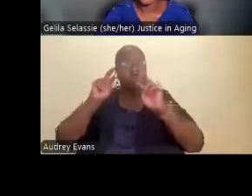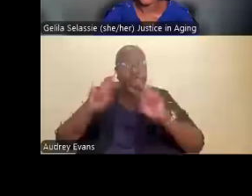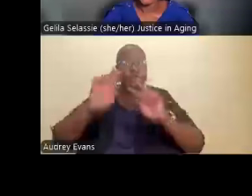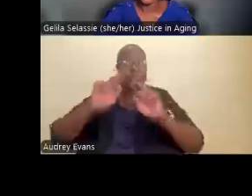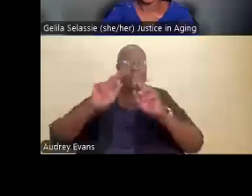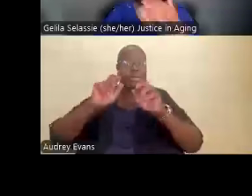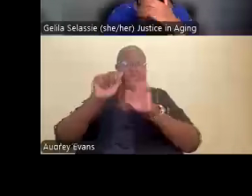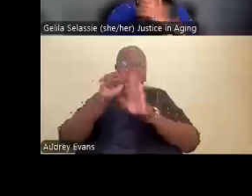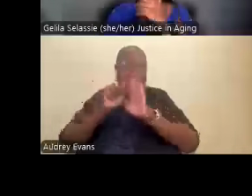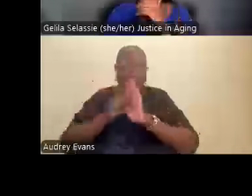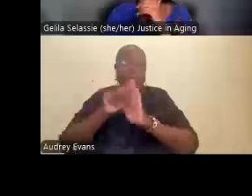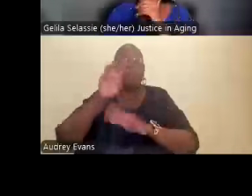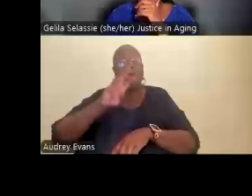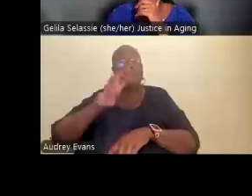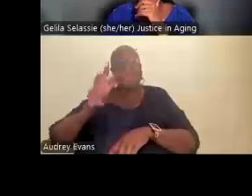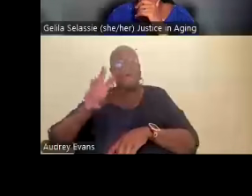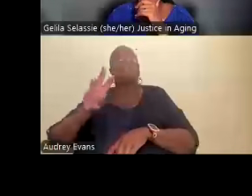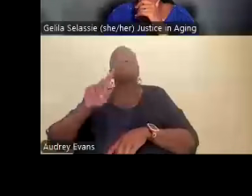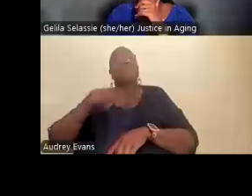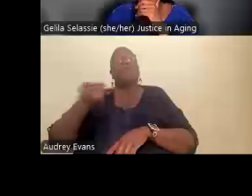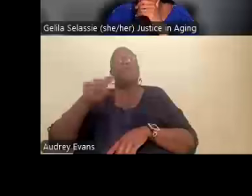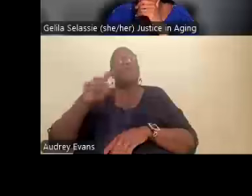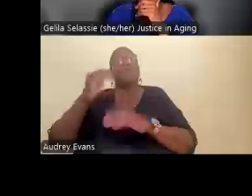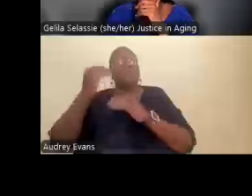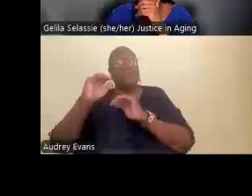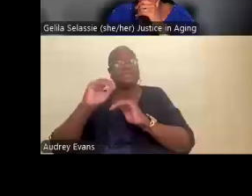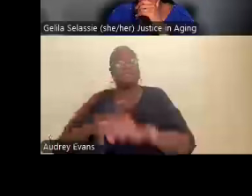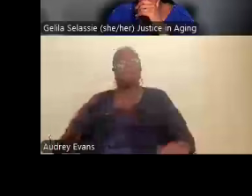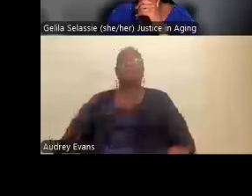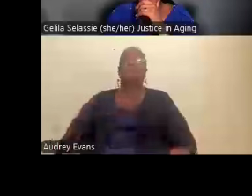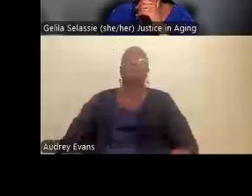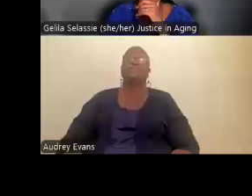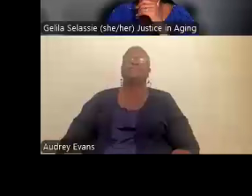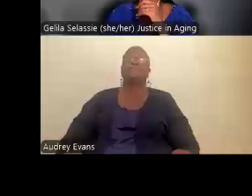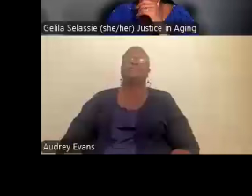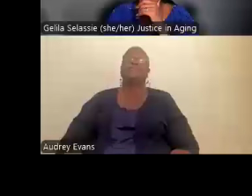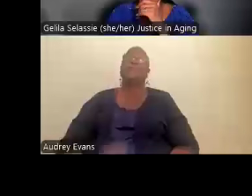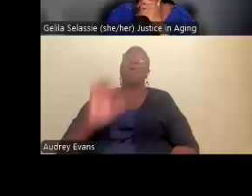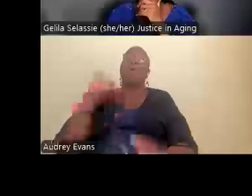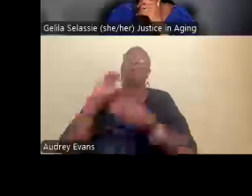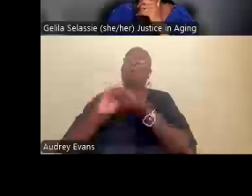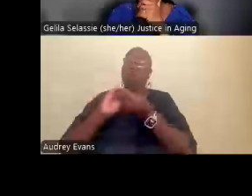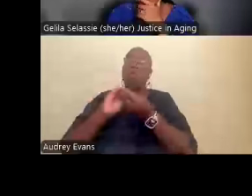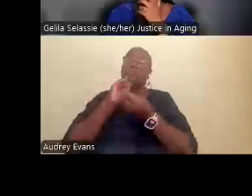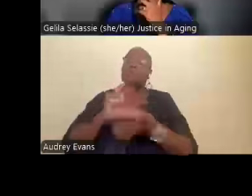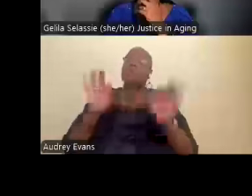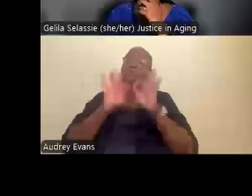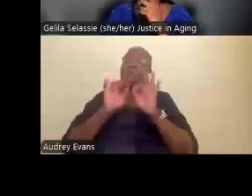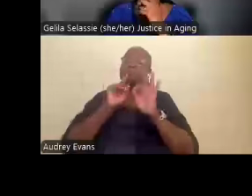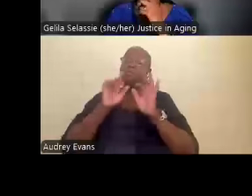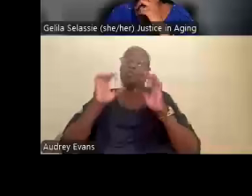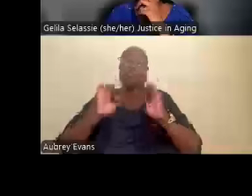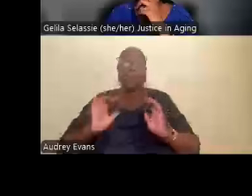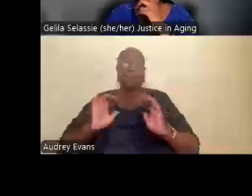Medicaid website for the respective limits. And overall, it's important to ensure that clients